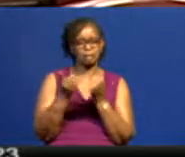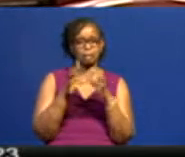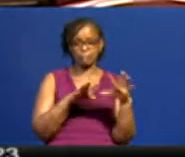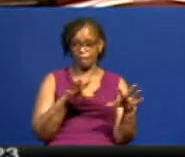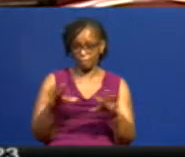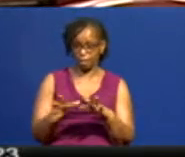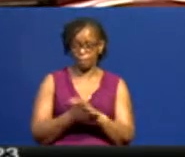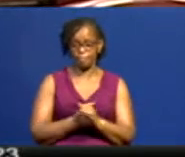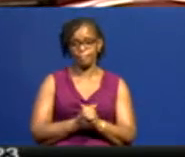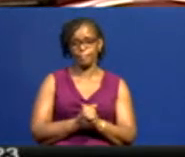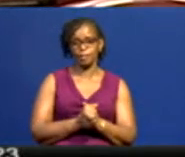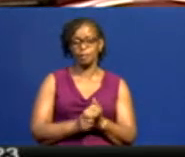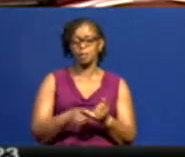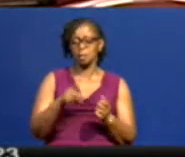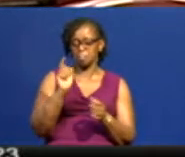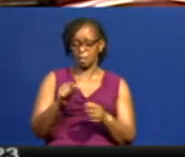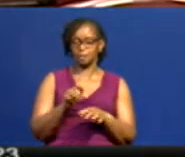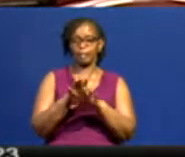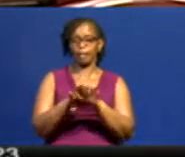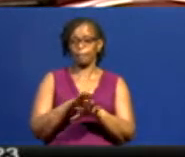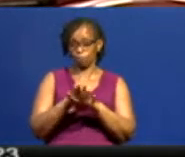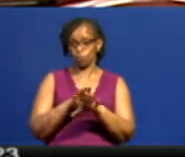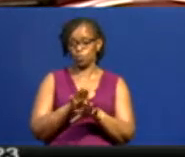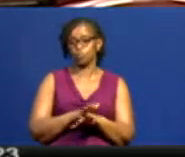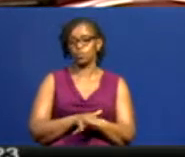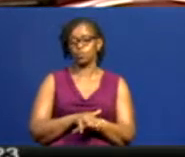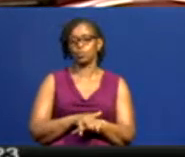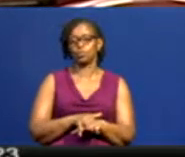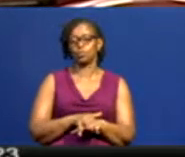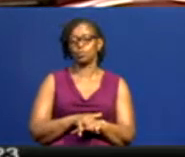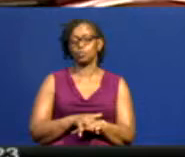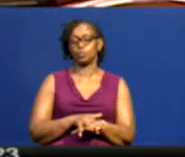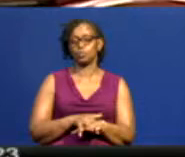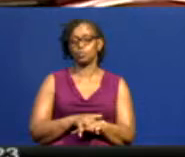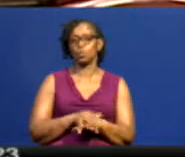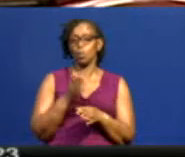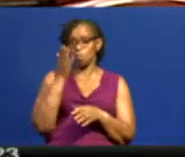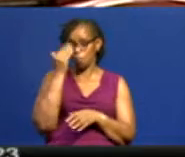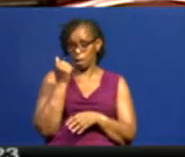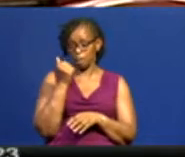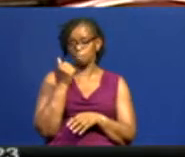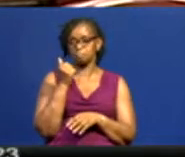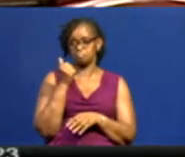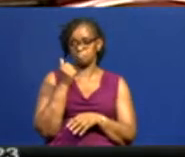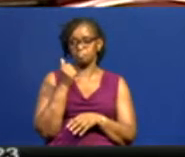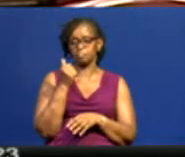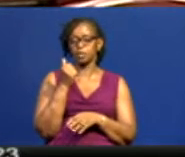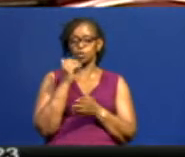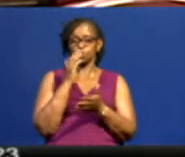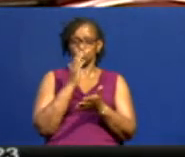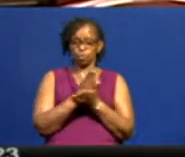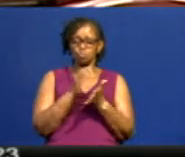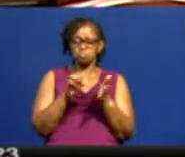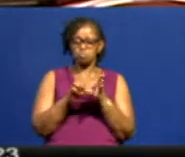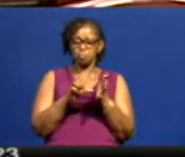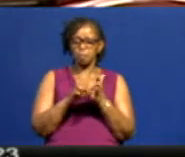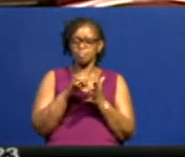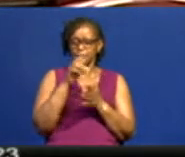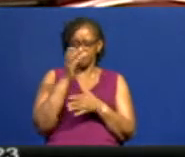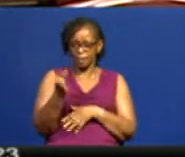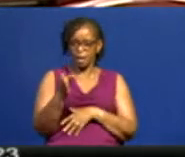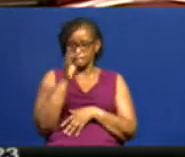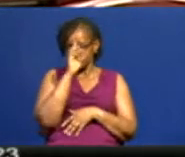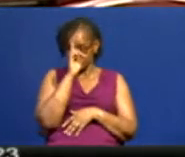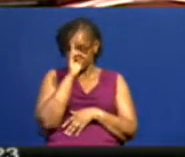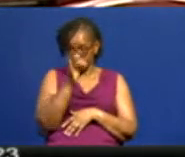Speaker, we need to be very careful going forward because there has been a very serious problem in terms